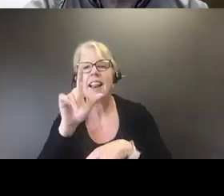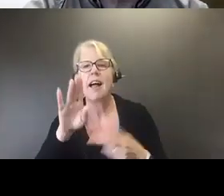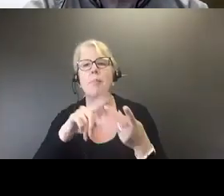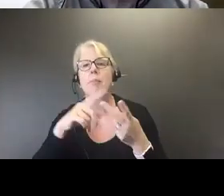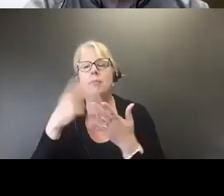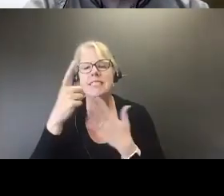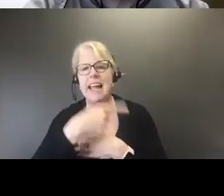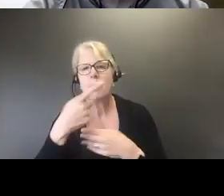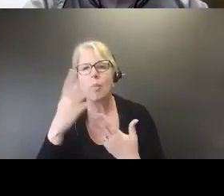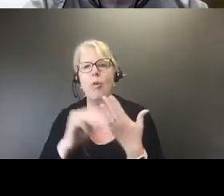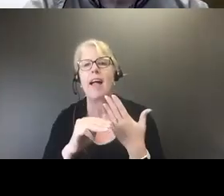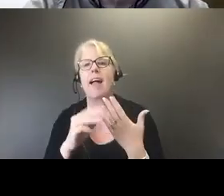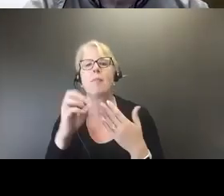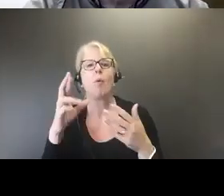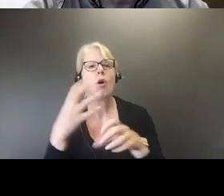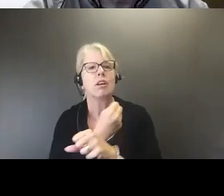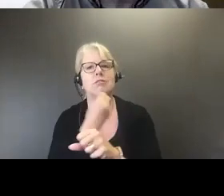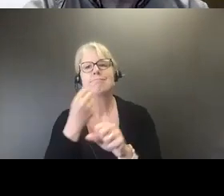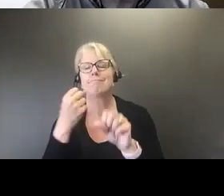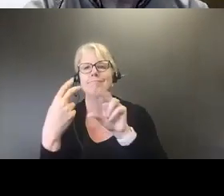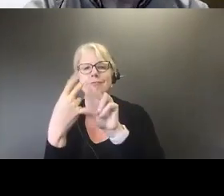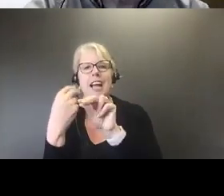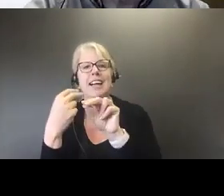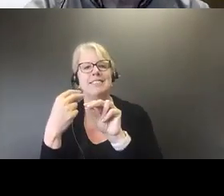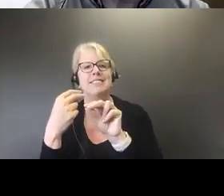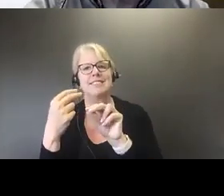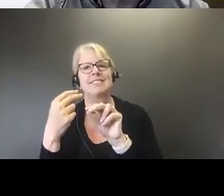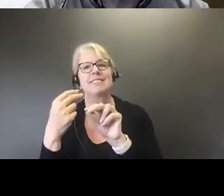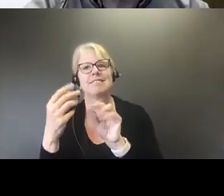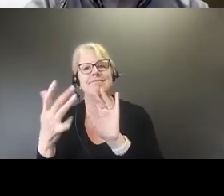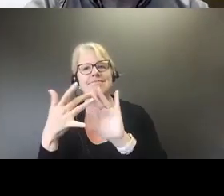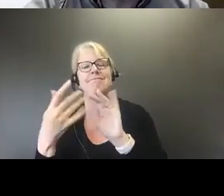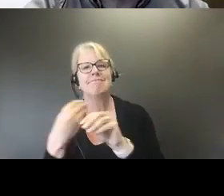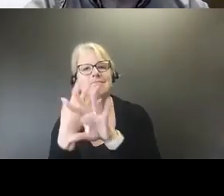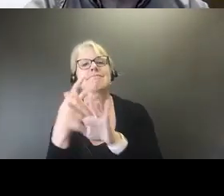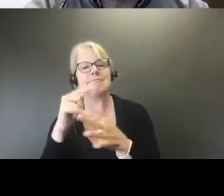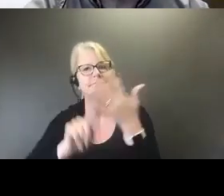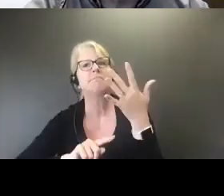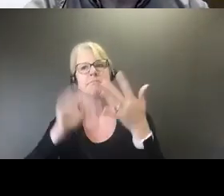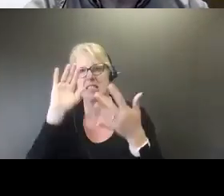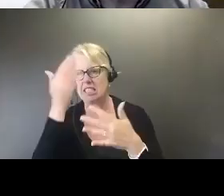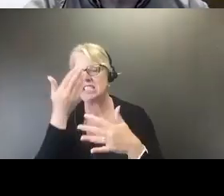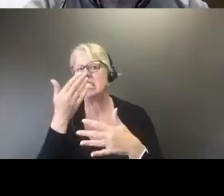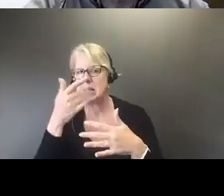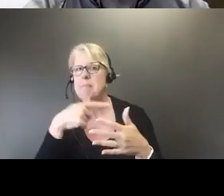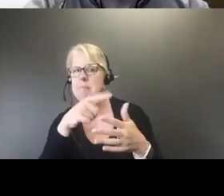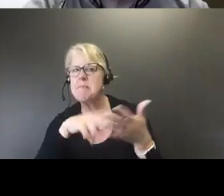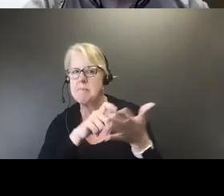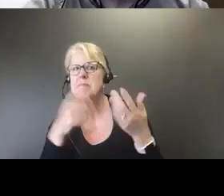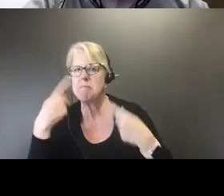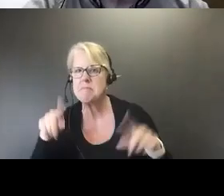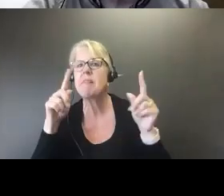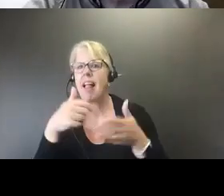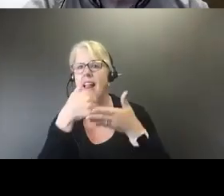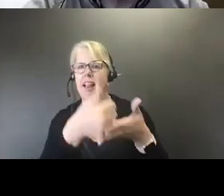rooms, which, based on the literature, do seem to be successful interventions, particularly if